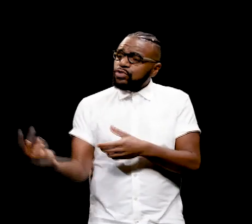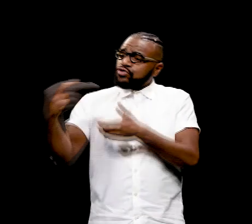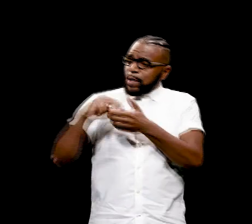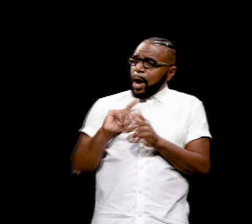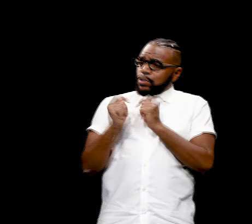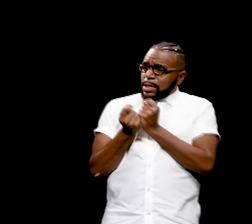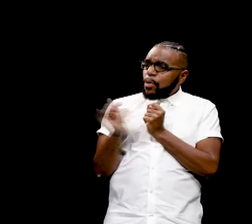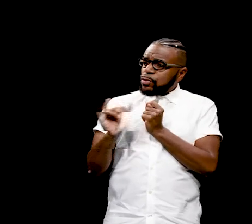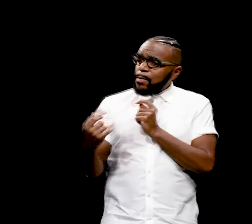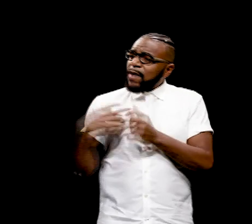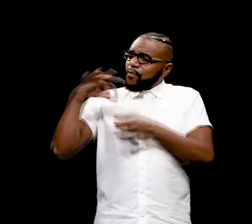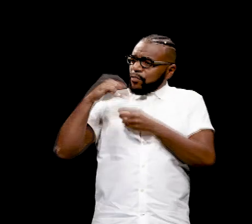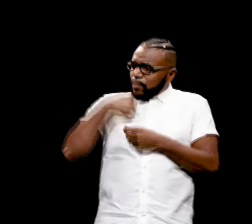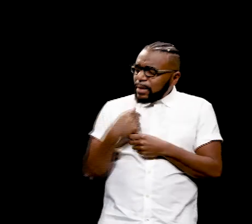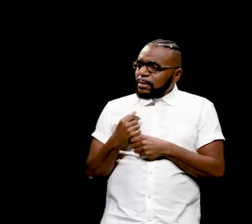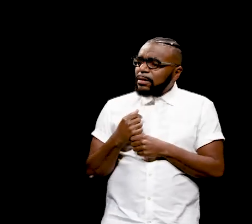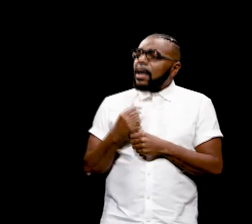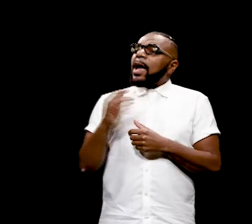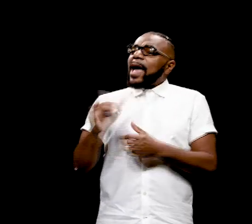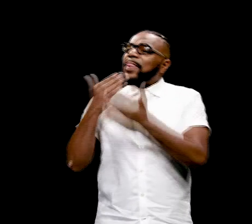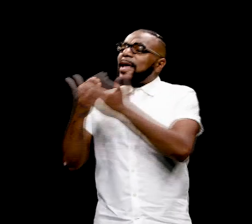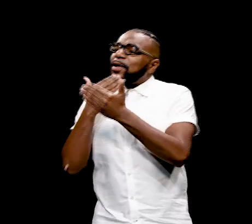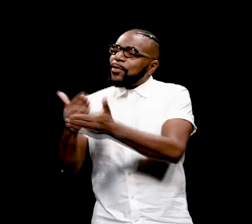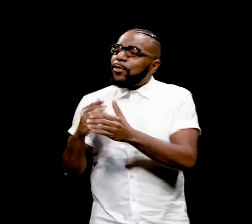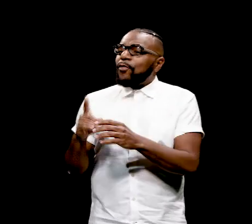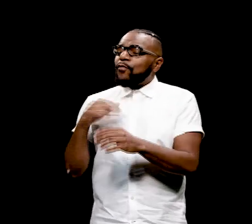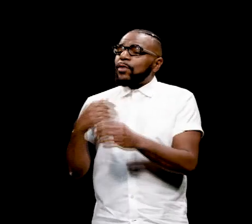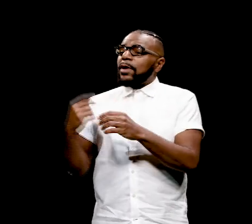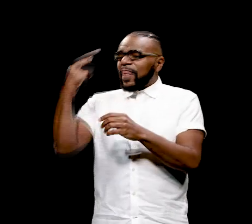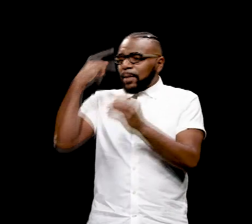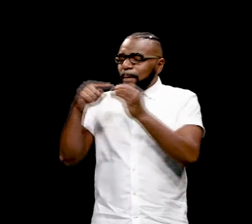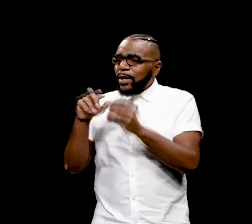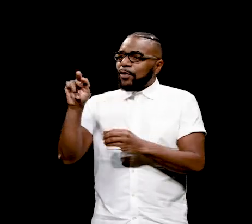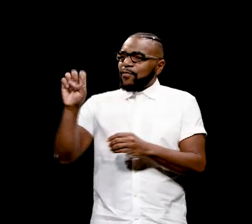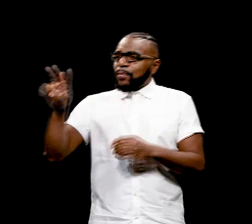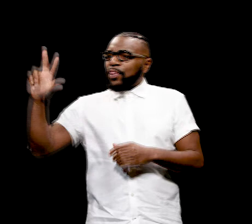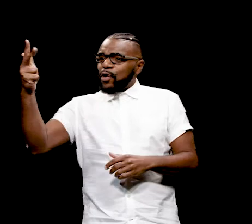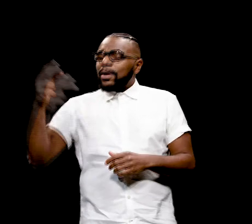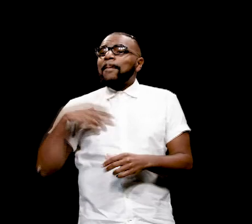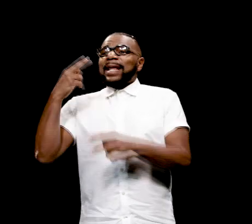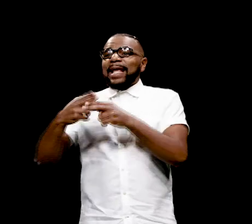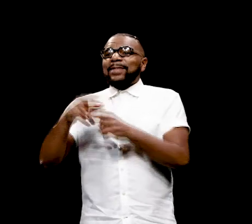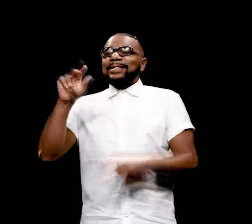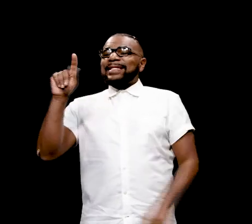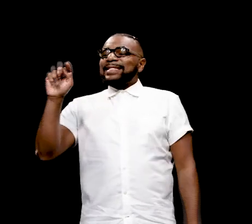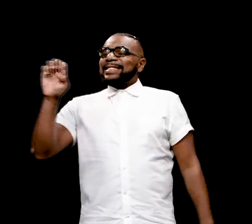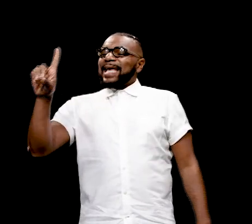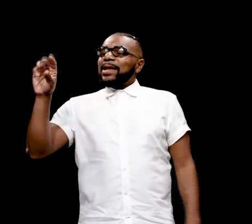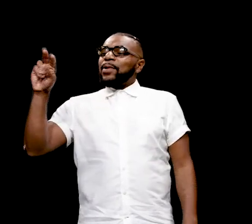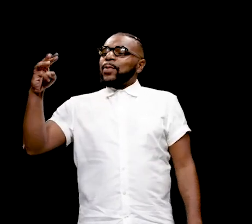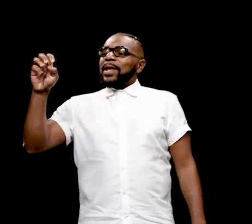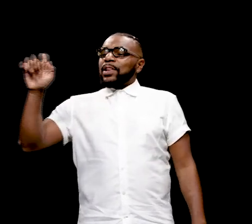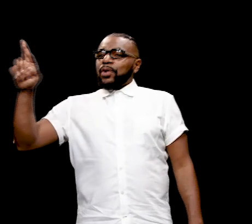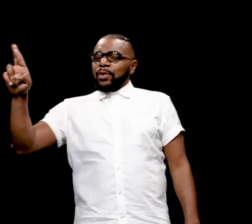well. I thank you for your consideration of your support on November 3rd. My name is Ted Wheeler at tedwheeler.com,